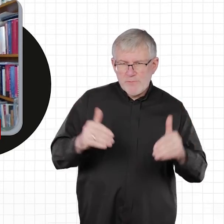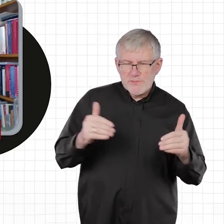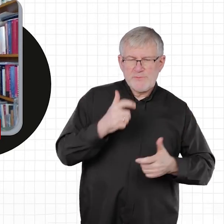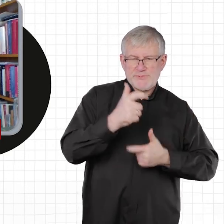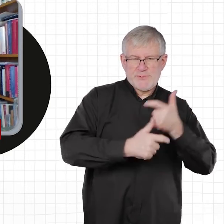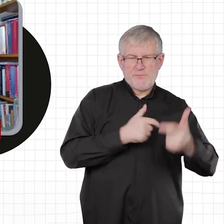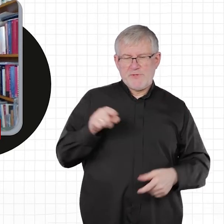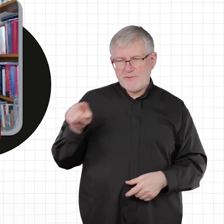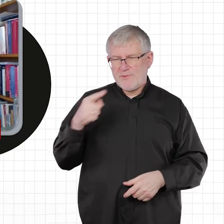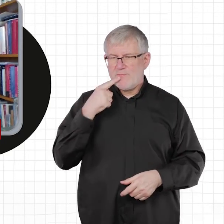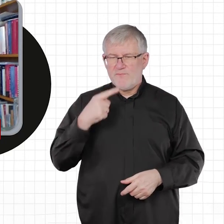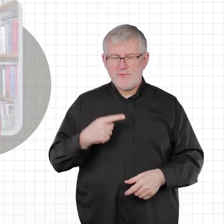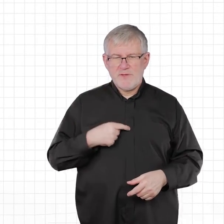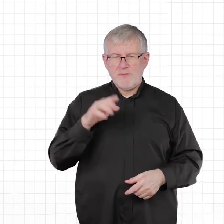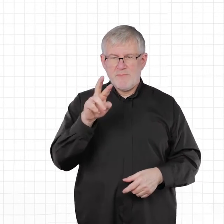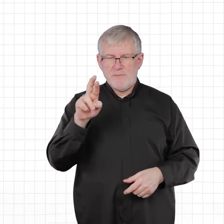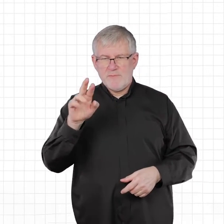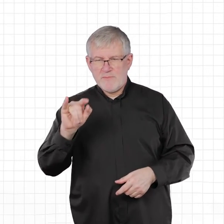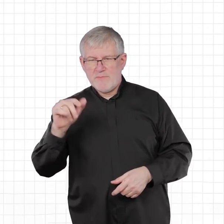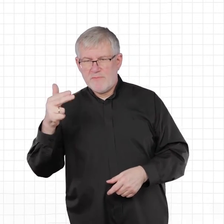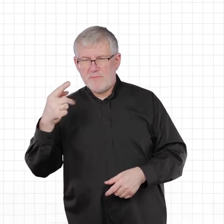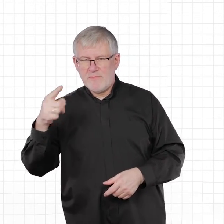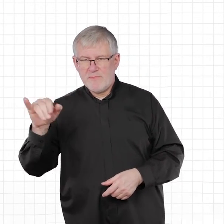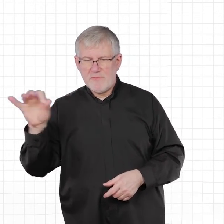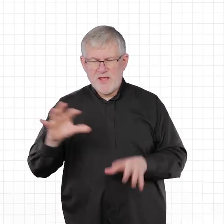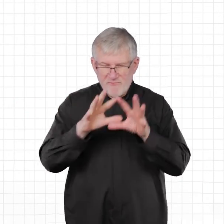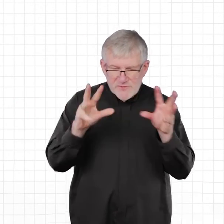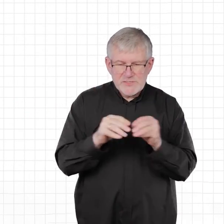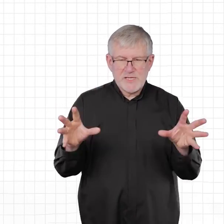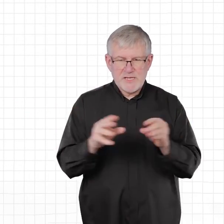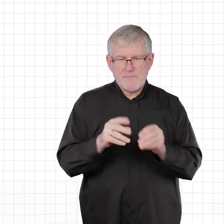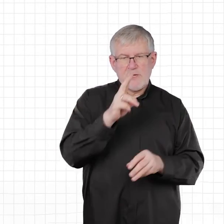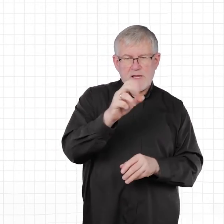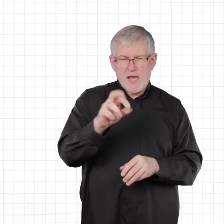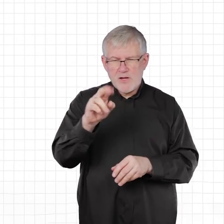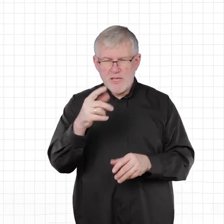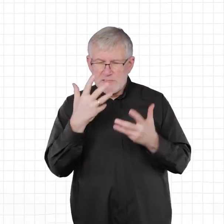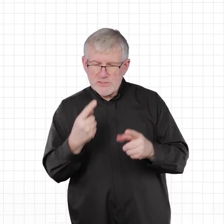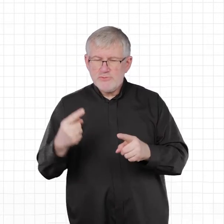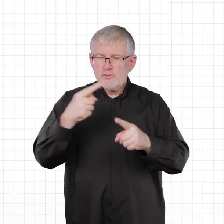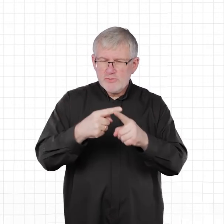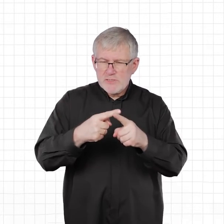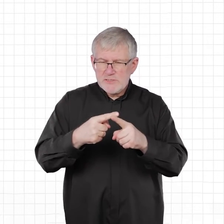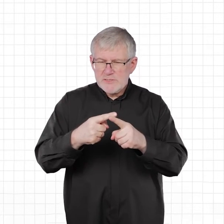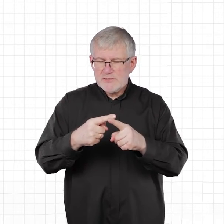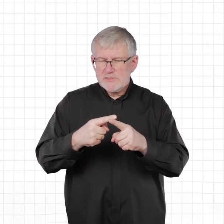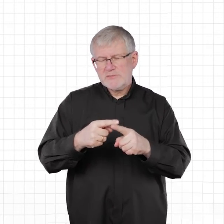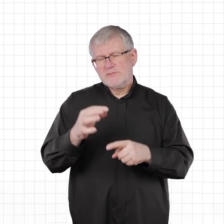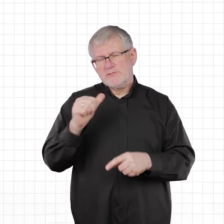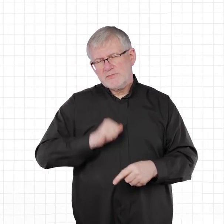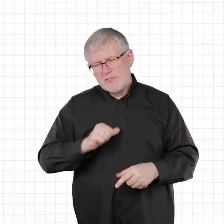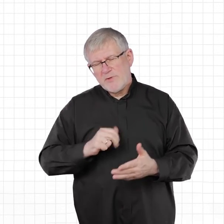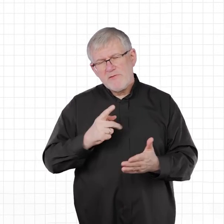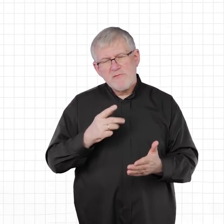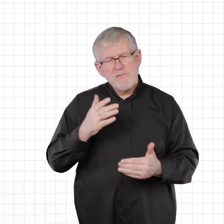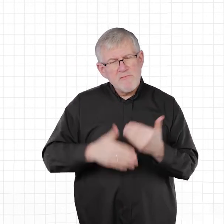So I will say just the same sentence I said like a few minutes before. I am so